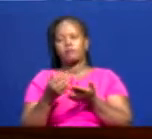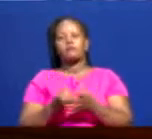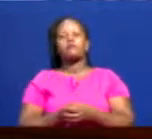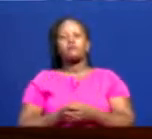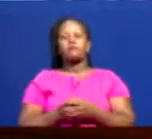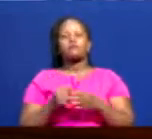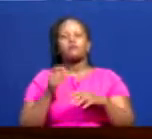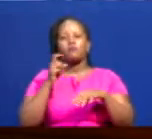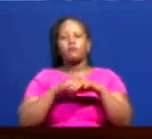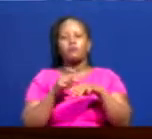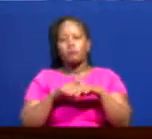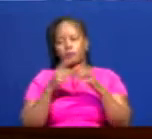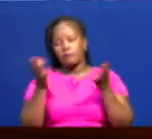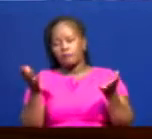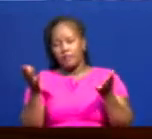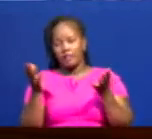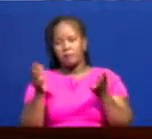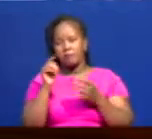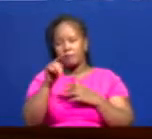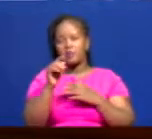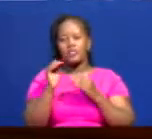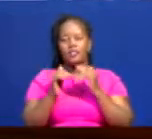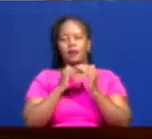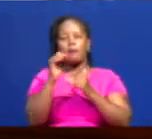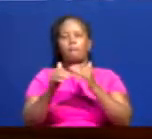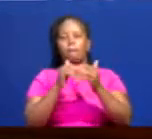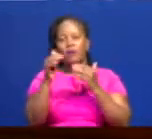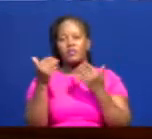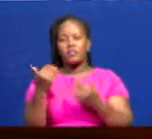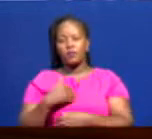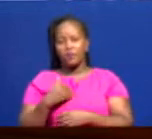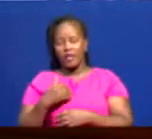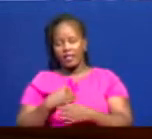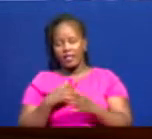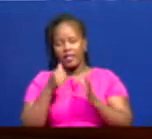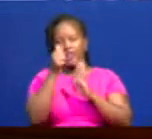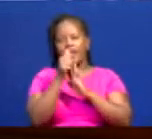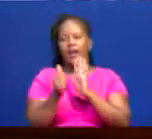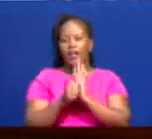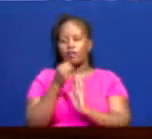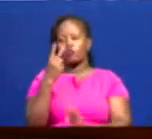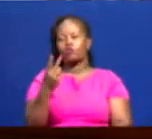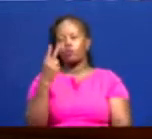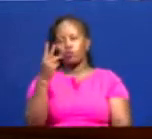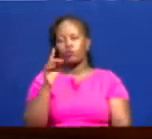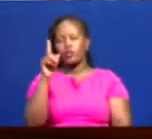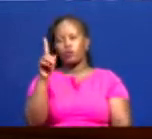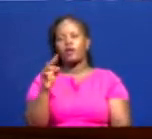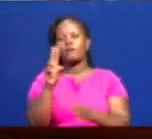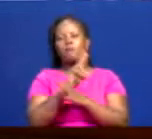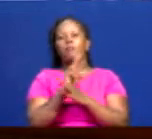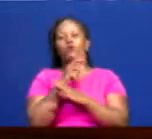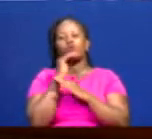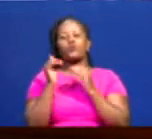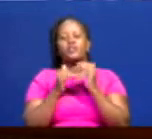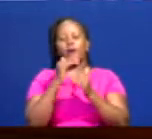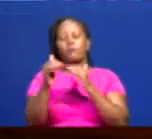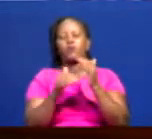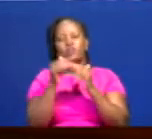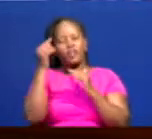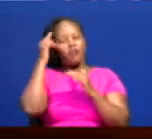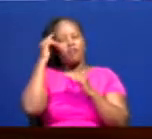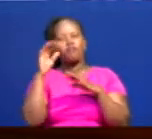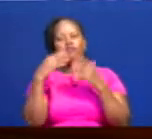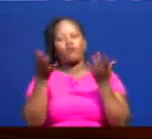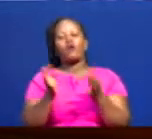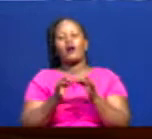Now, when you come to this particular process we have had, and Article 221 gives the procedure for how those estimates have